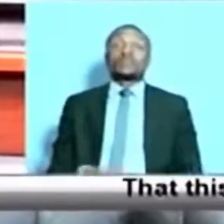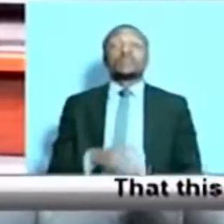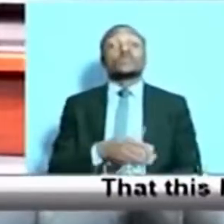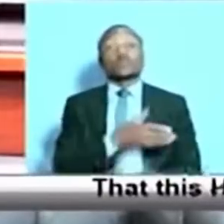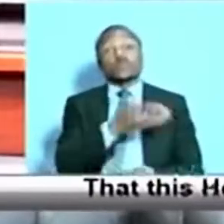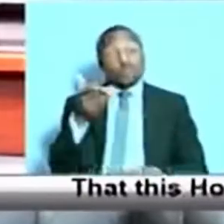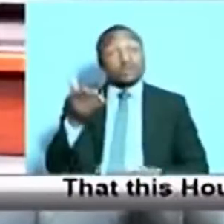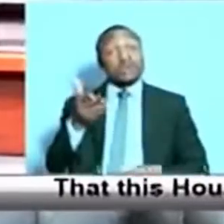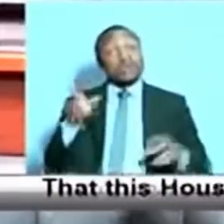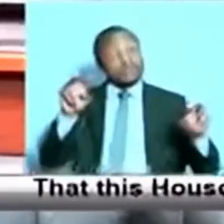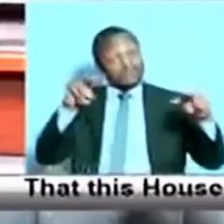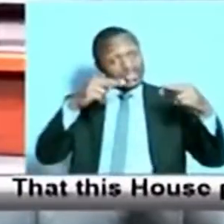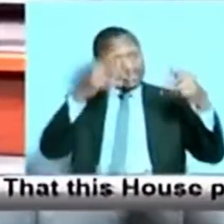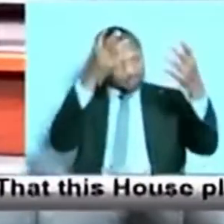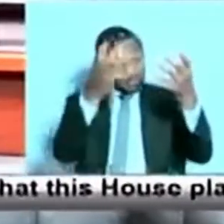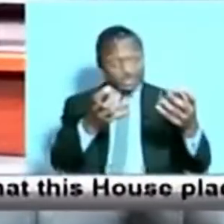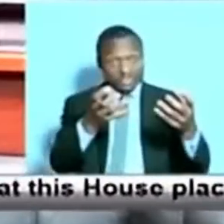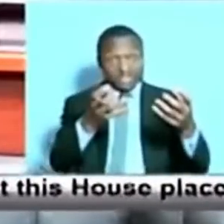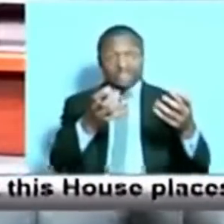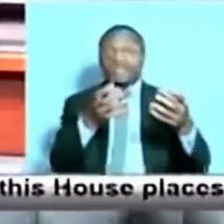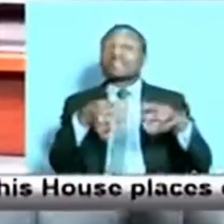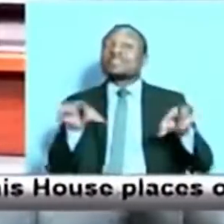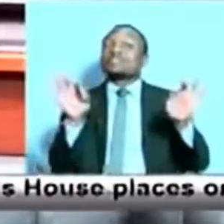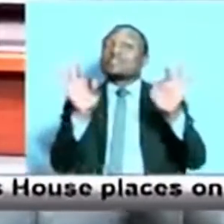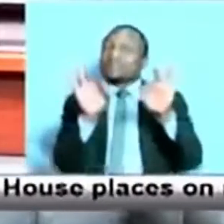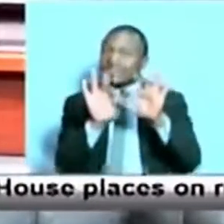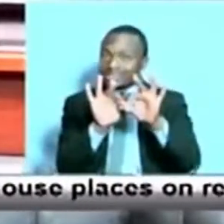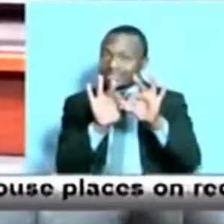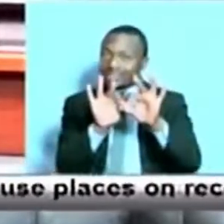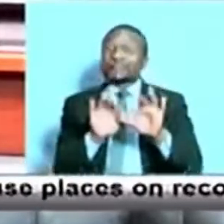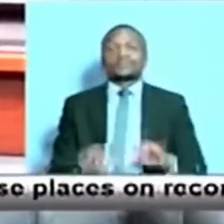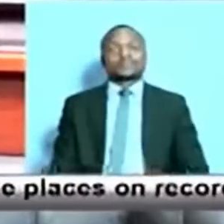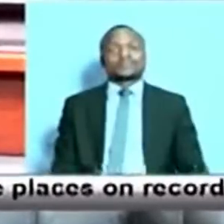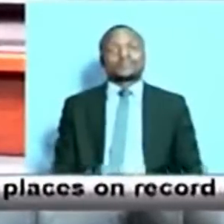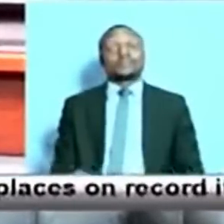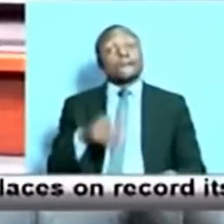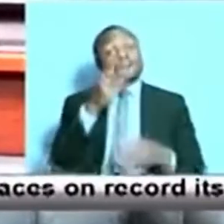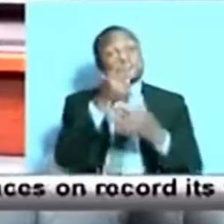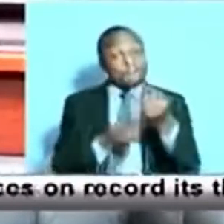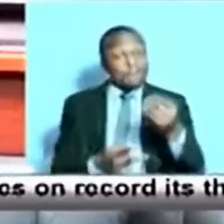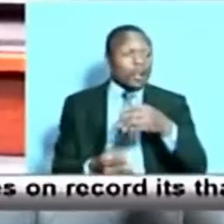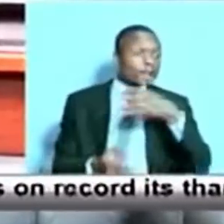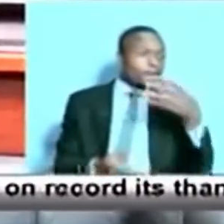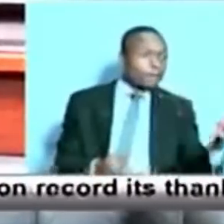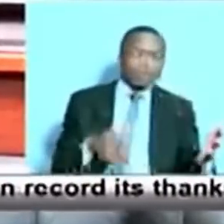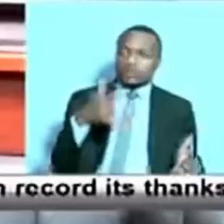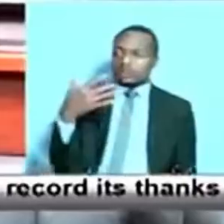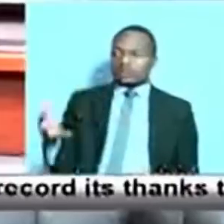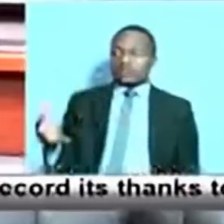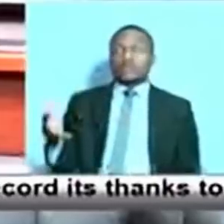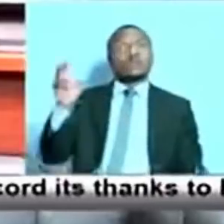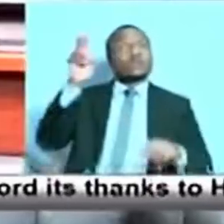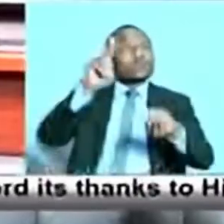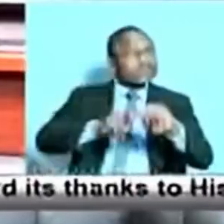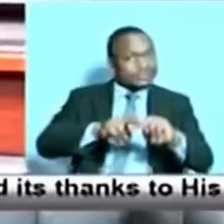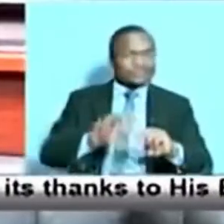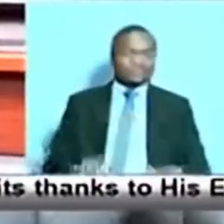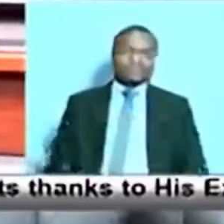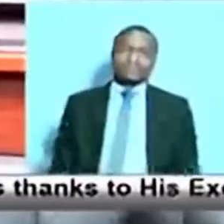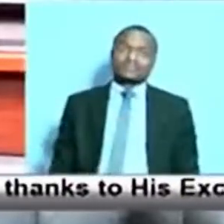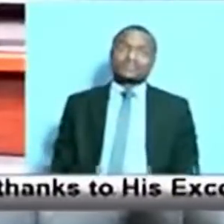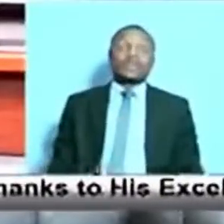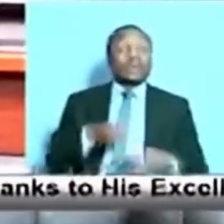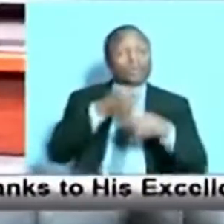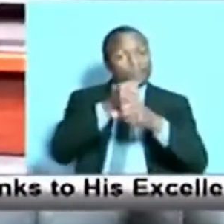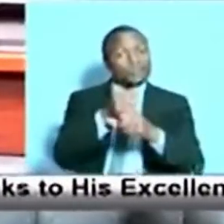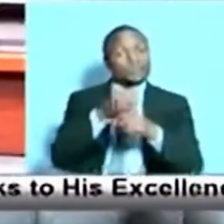through a drought as we speak, Madam Speaker. It's imperative and important that both left and right, we sit and come